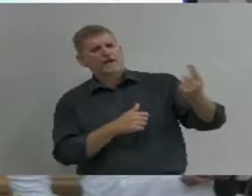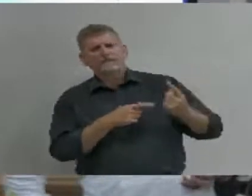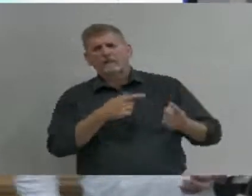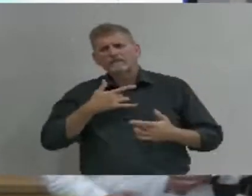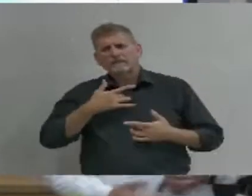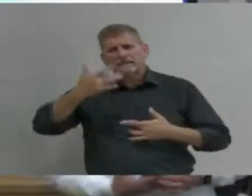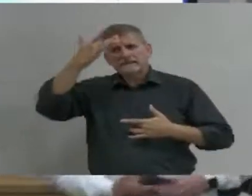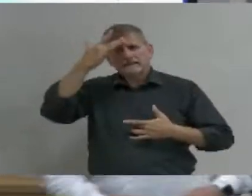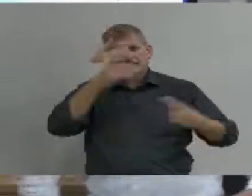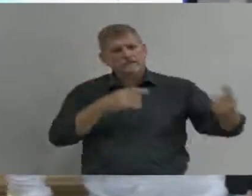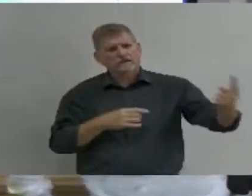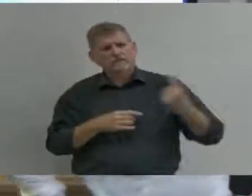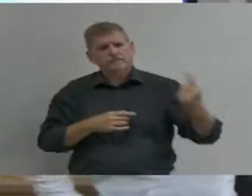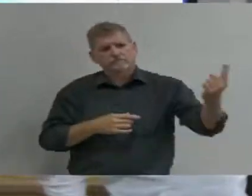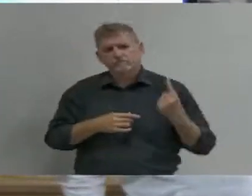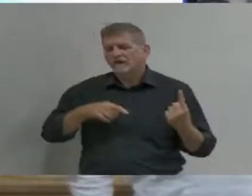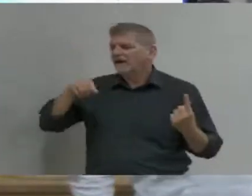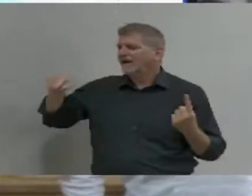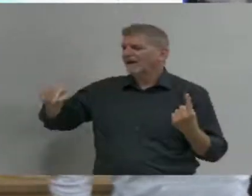separating those.